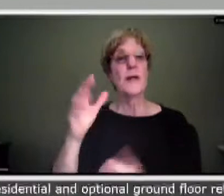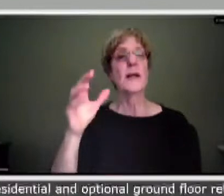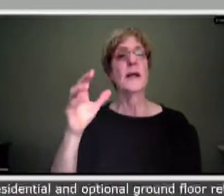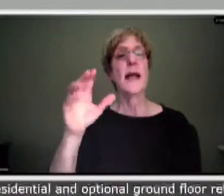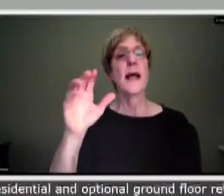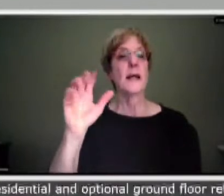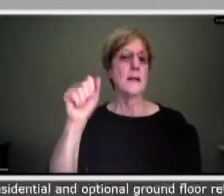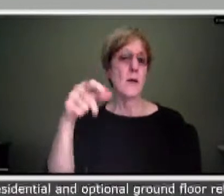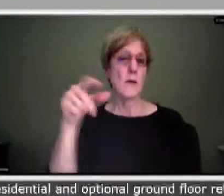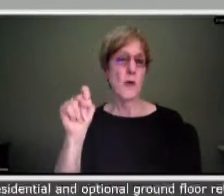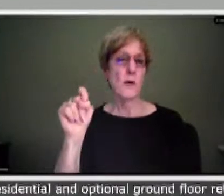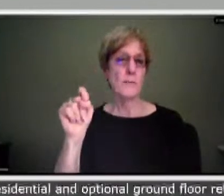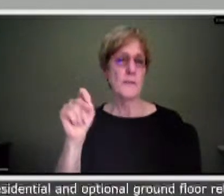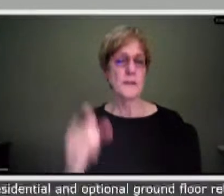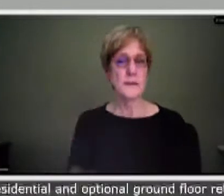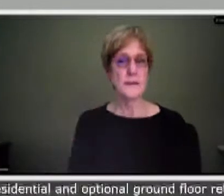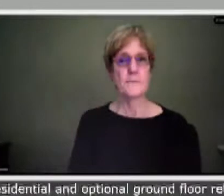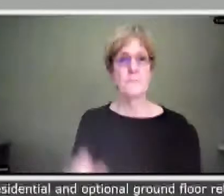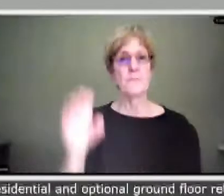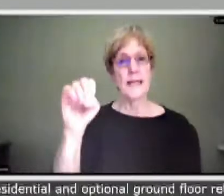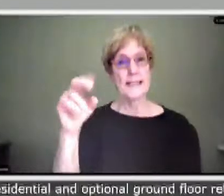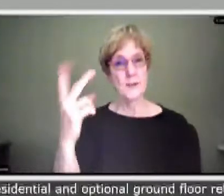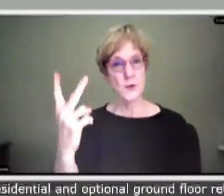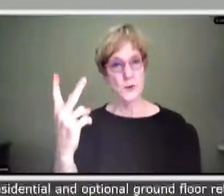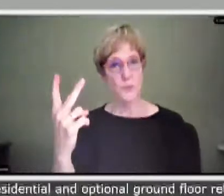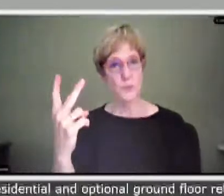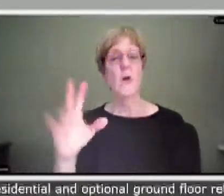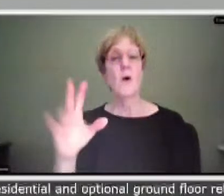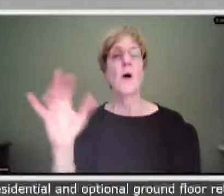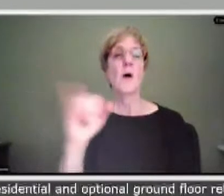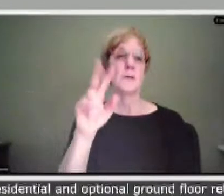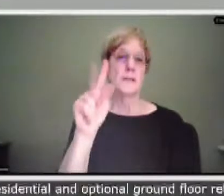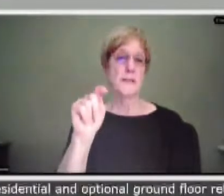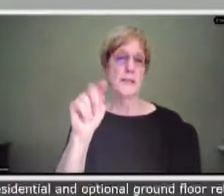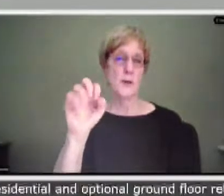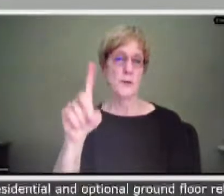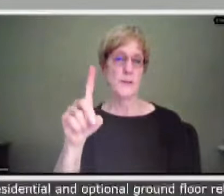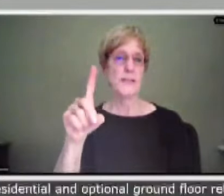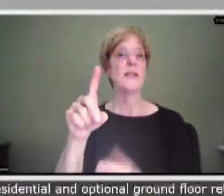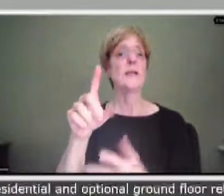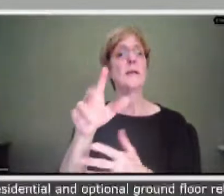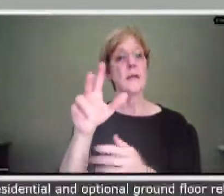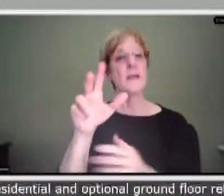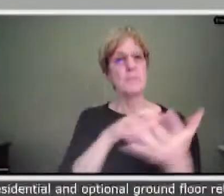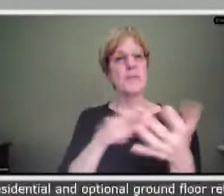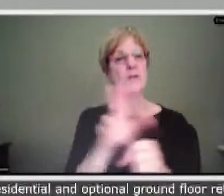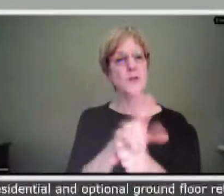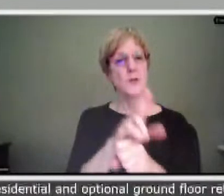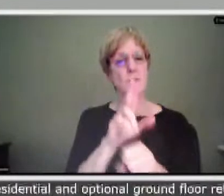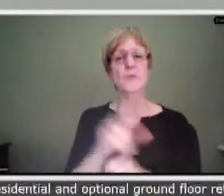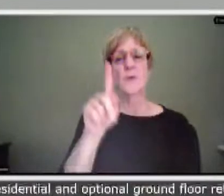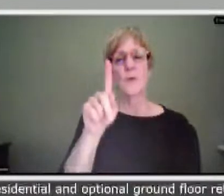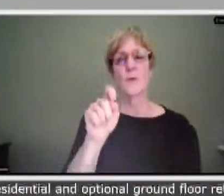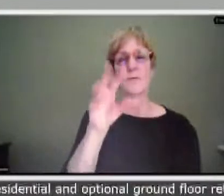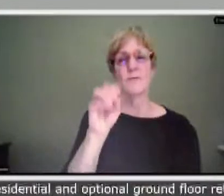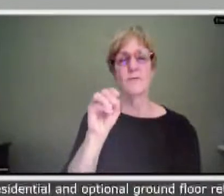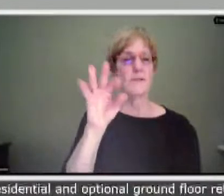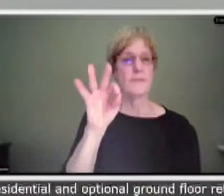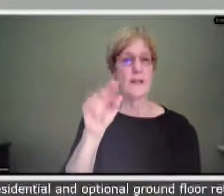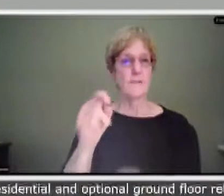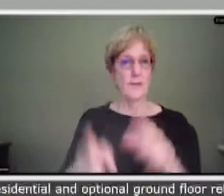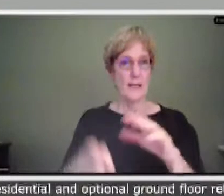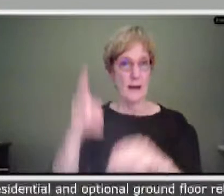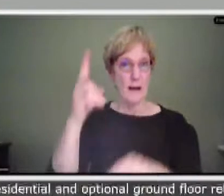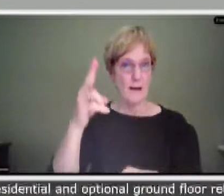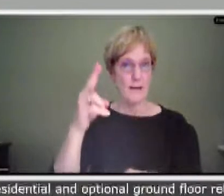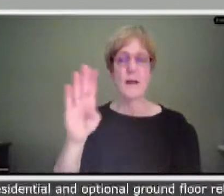spaces. Development area E2, also TOD-UC, that's mixed use with 150 feet in height through bonus provisions,